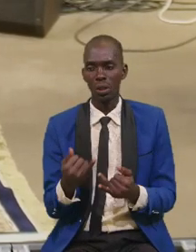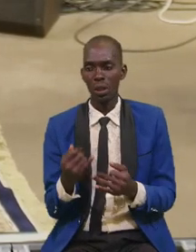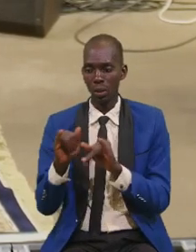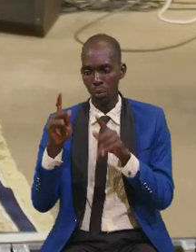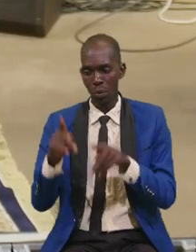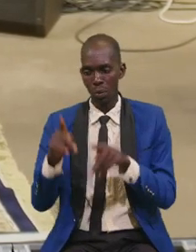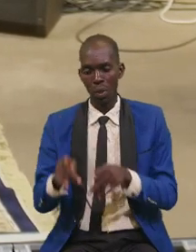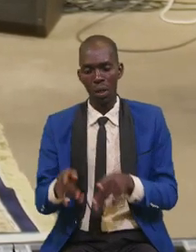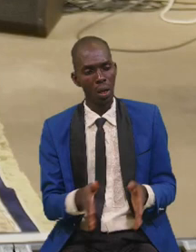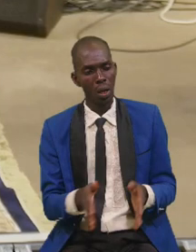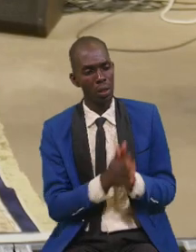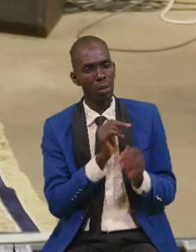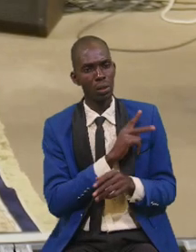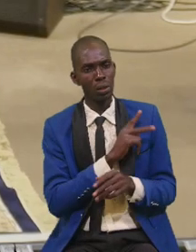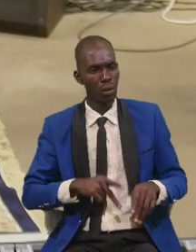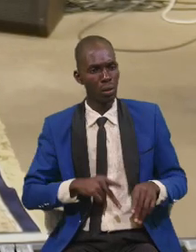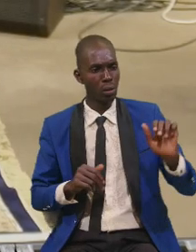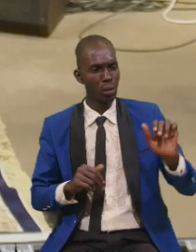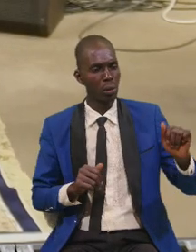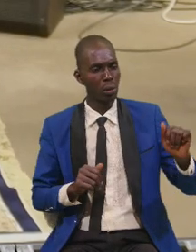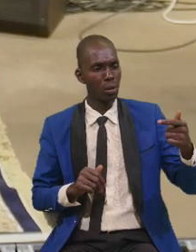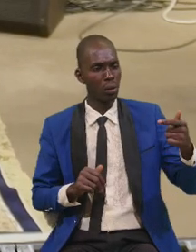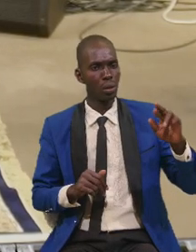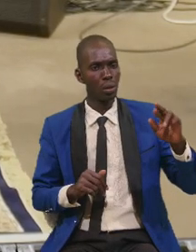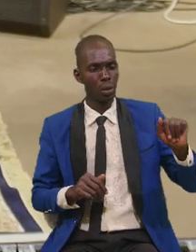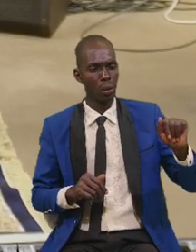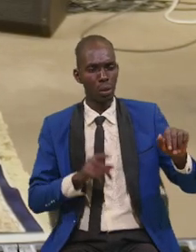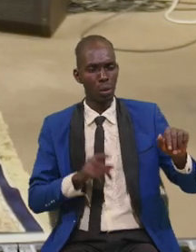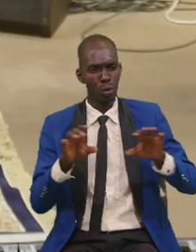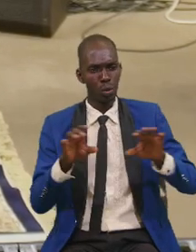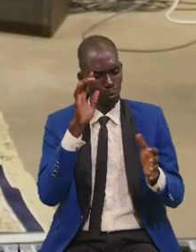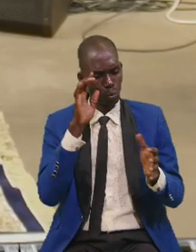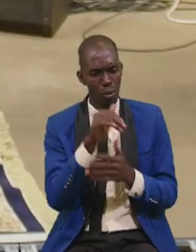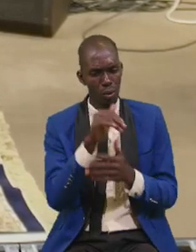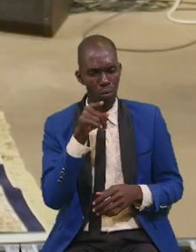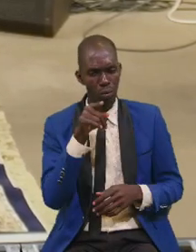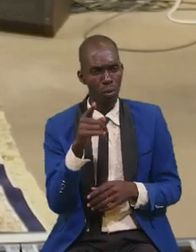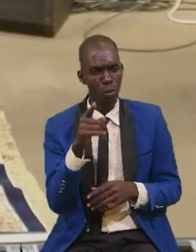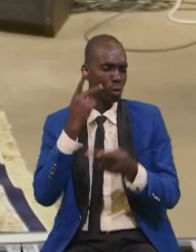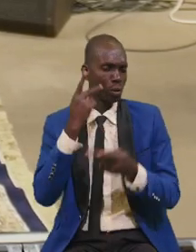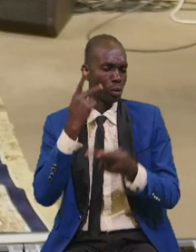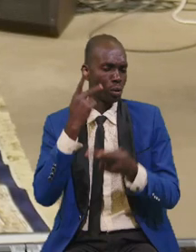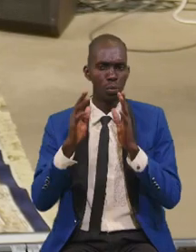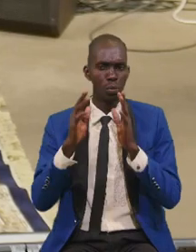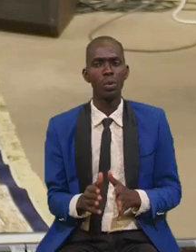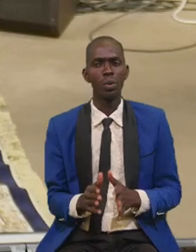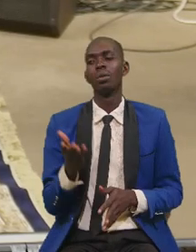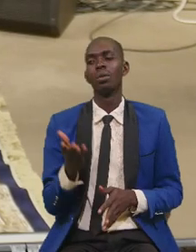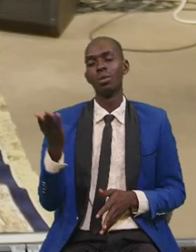It is how people with another spirit, this is how they behave. He didn't allow the king to answer. He said,